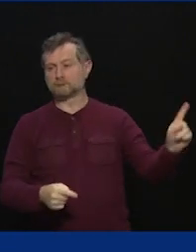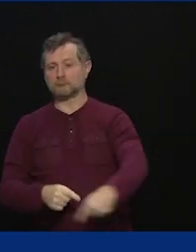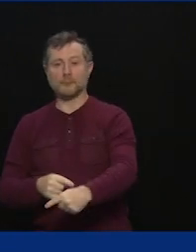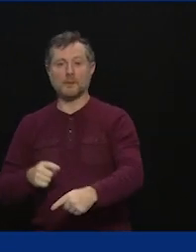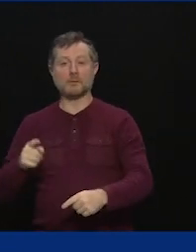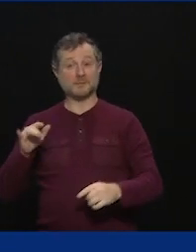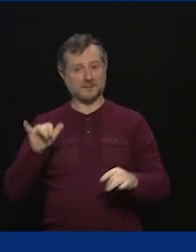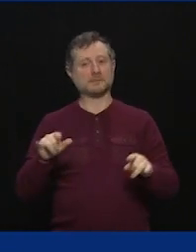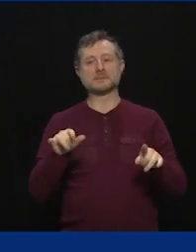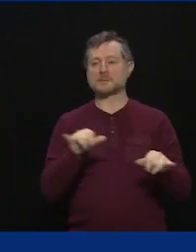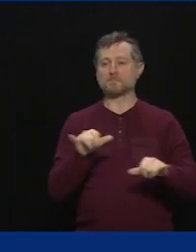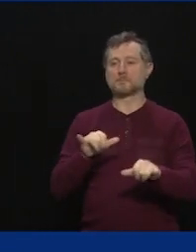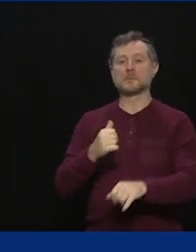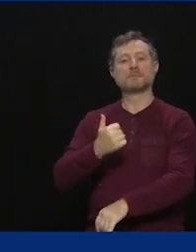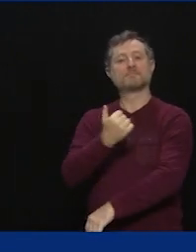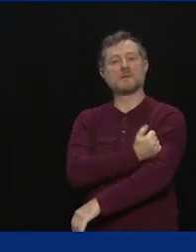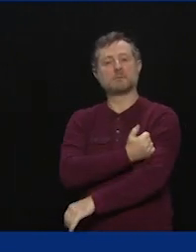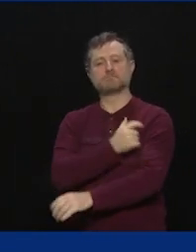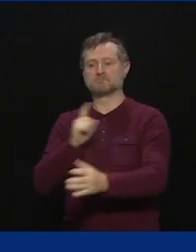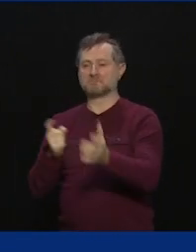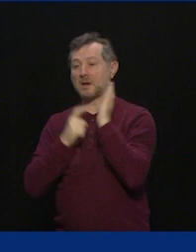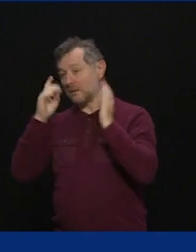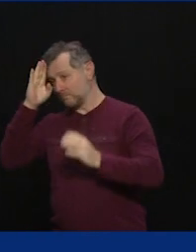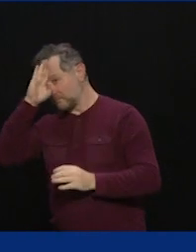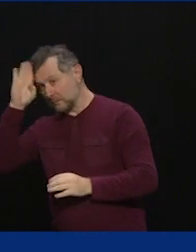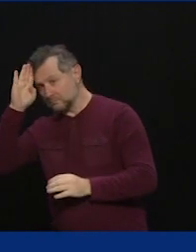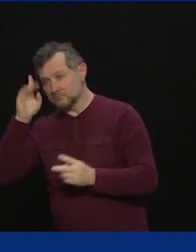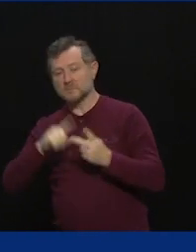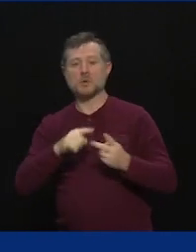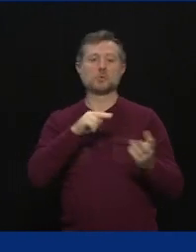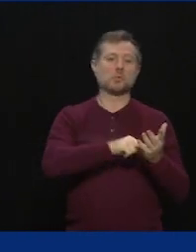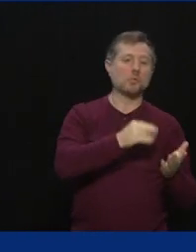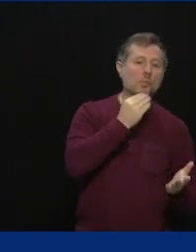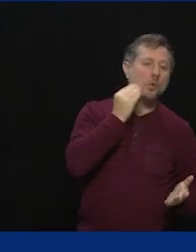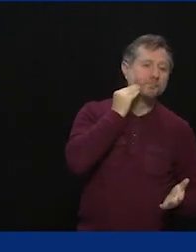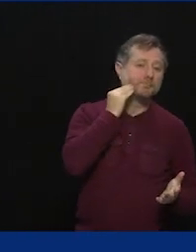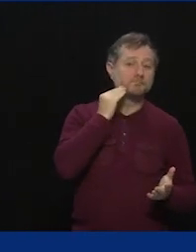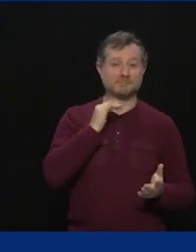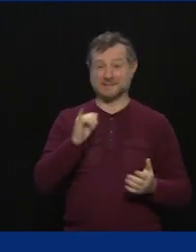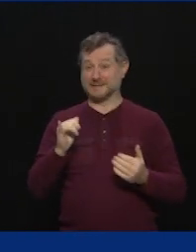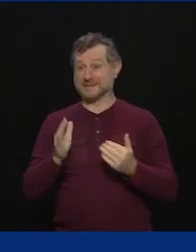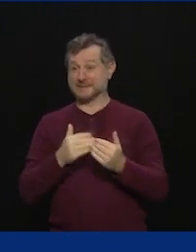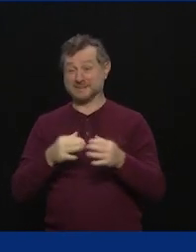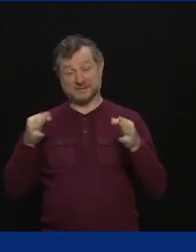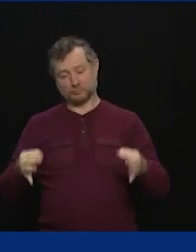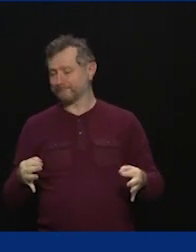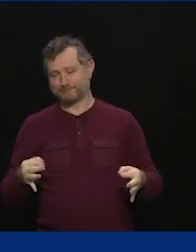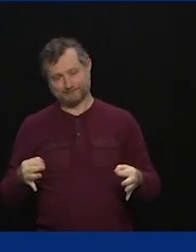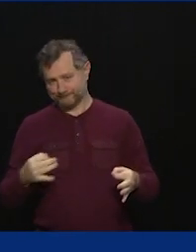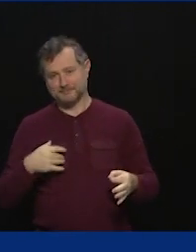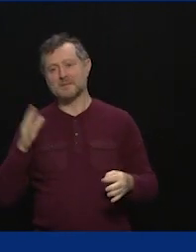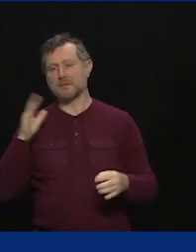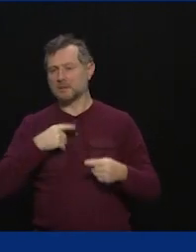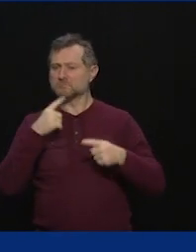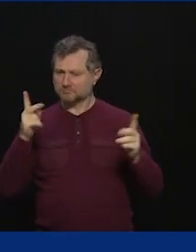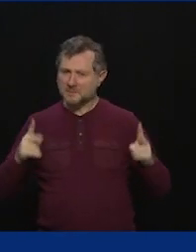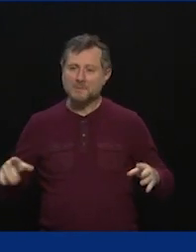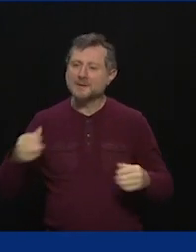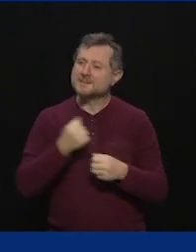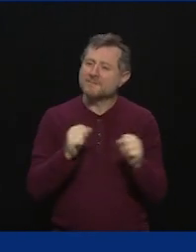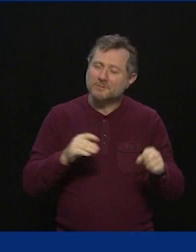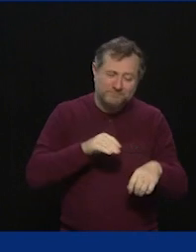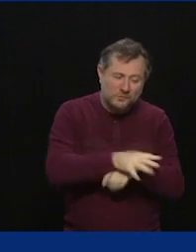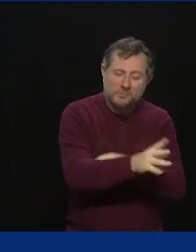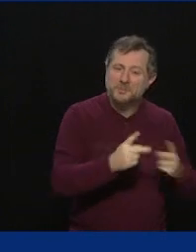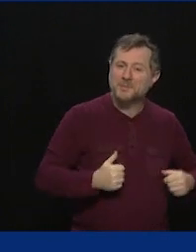for hospitals and nursing homes. It was not an easy decision because a lot of people's lives are affected, but I have to just